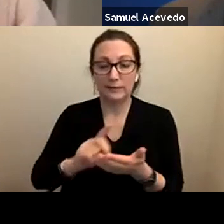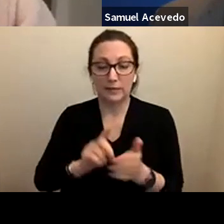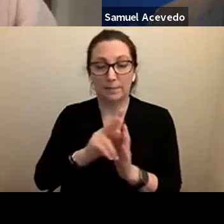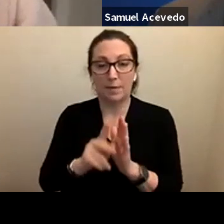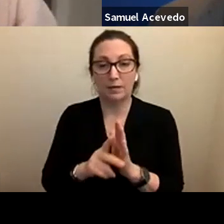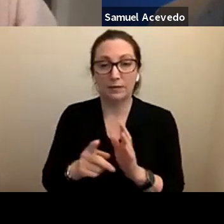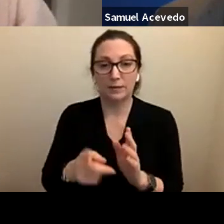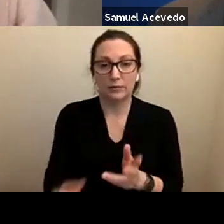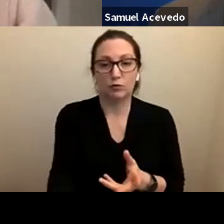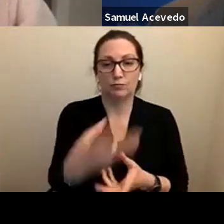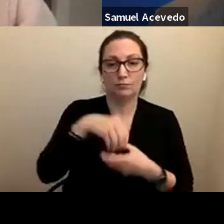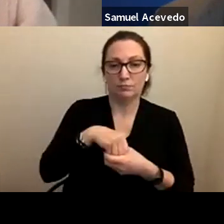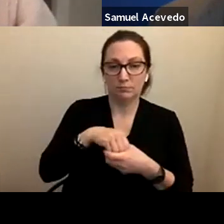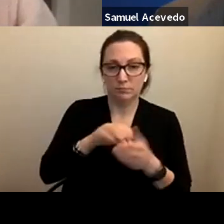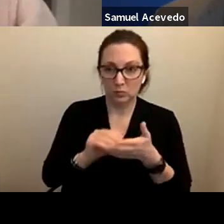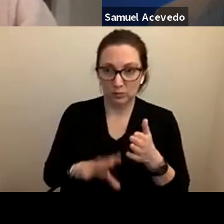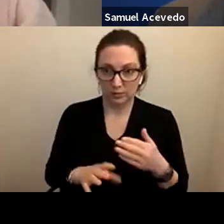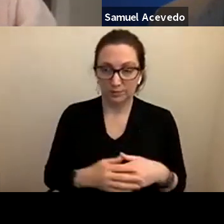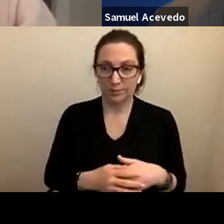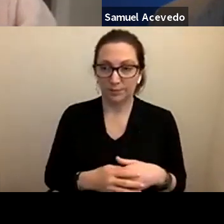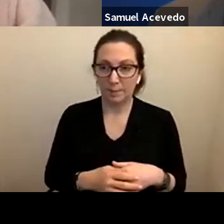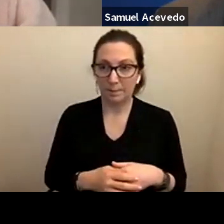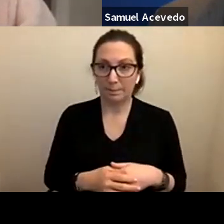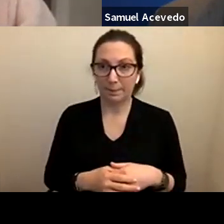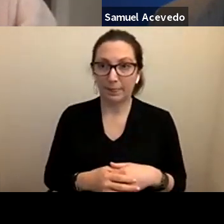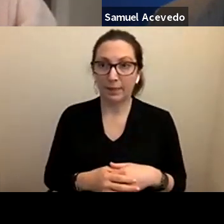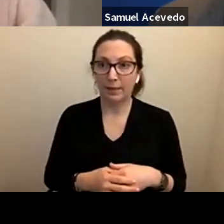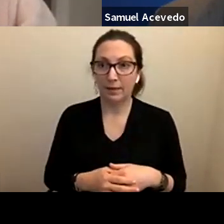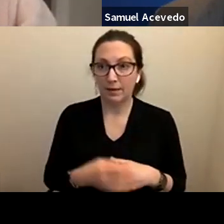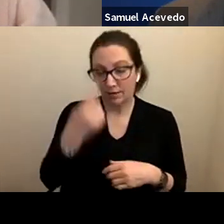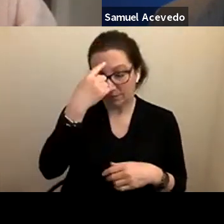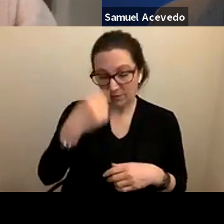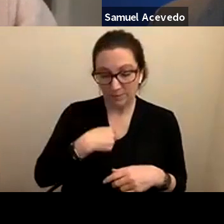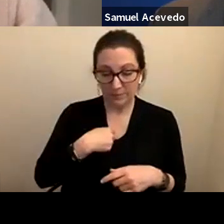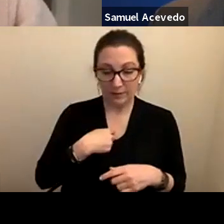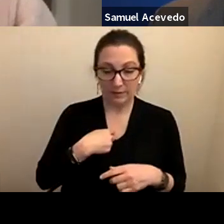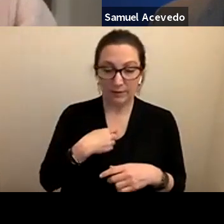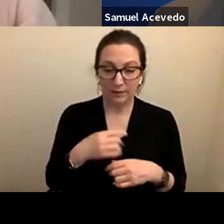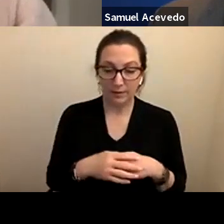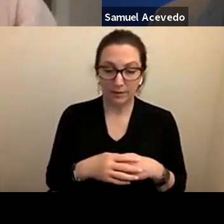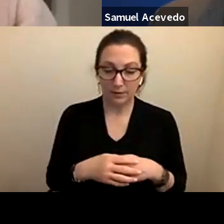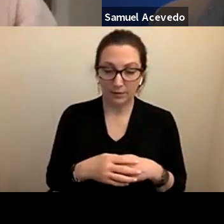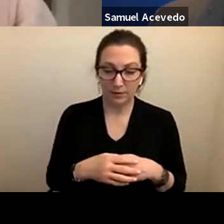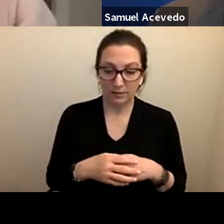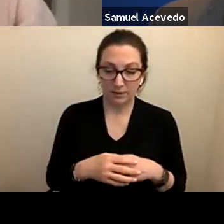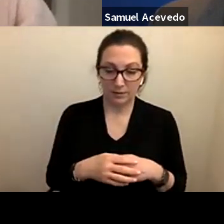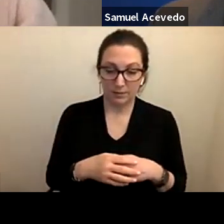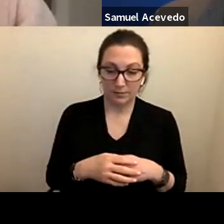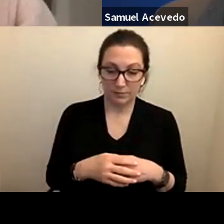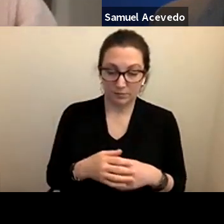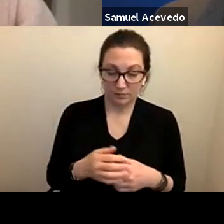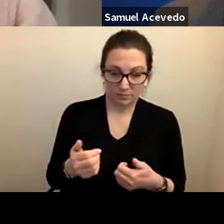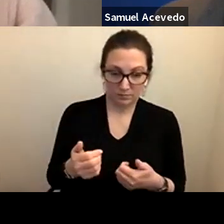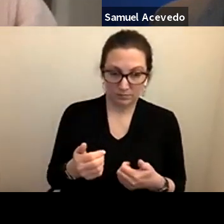students? For me, depending on the type of policy we are intending to